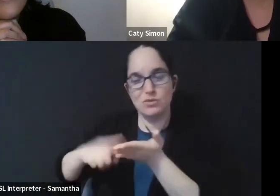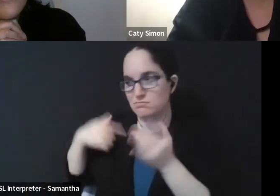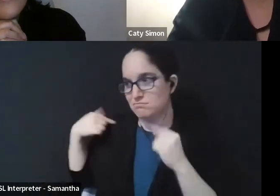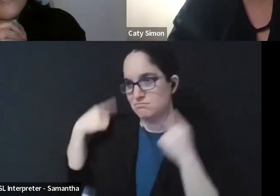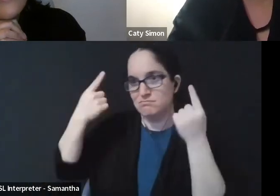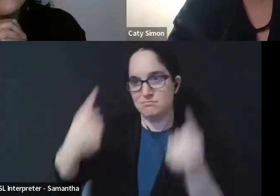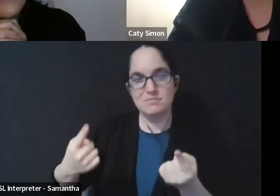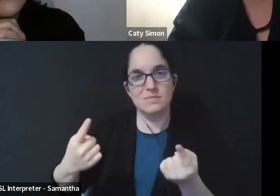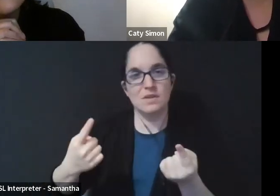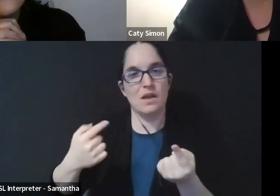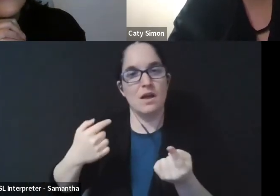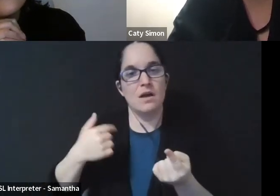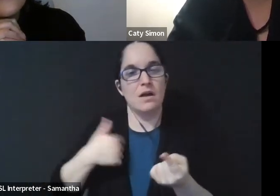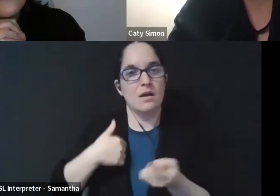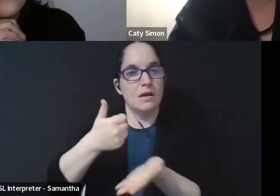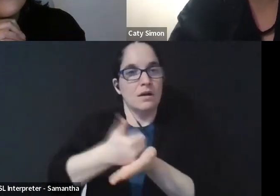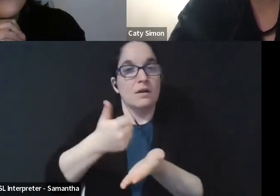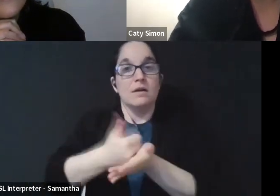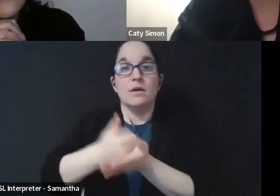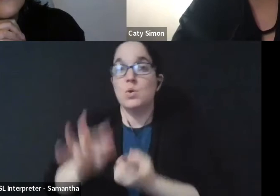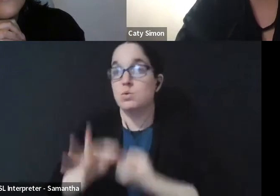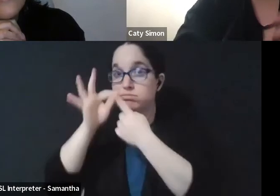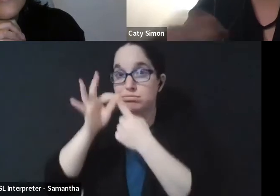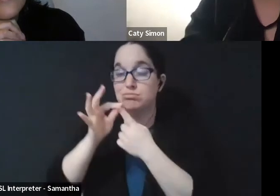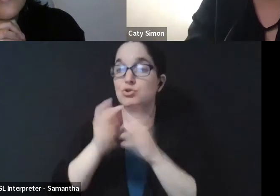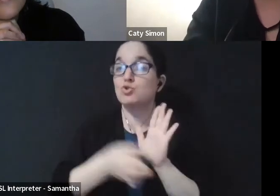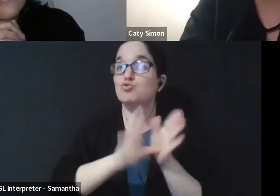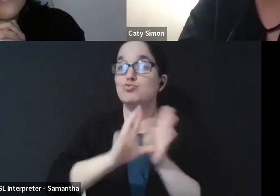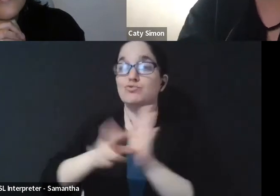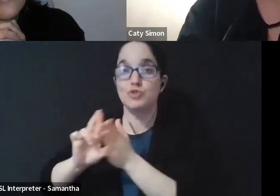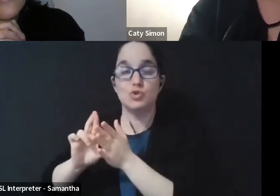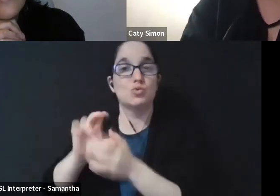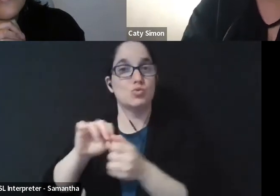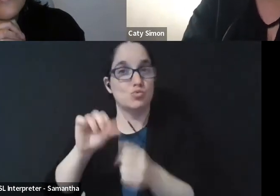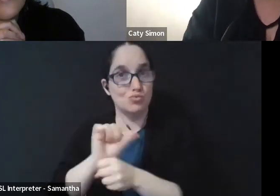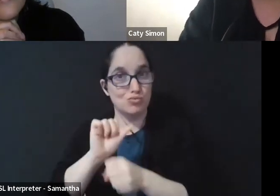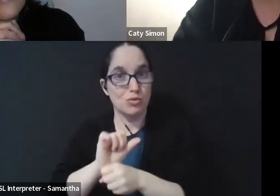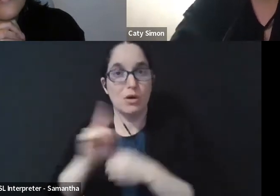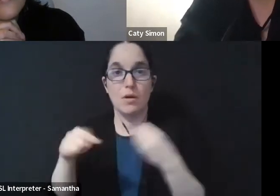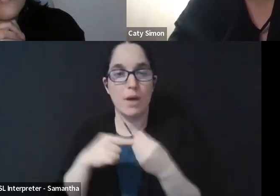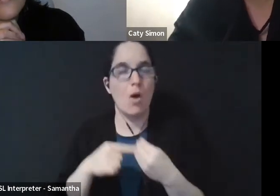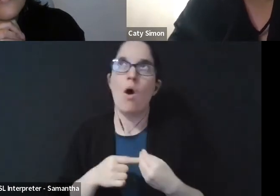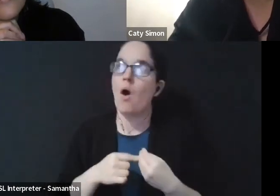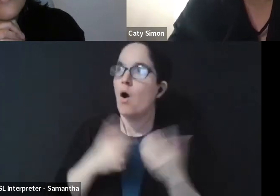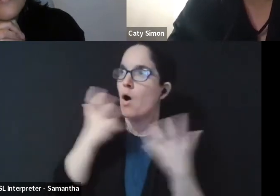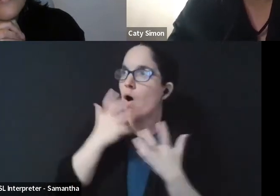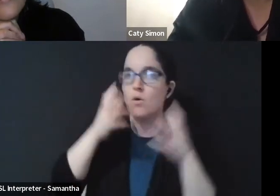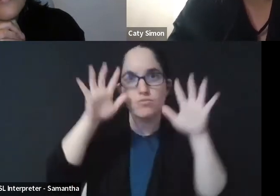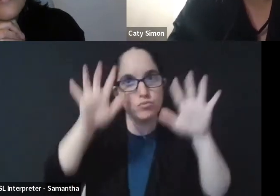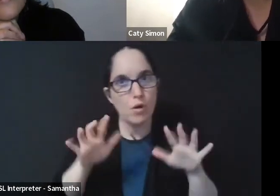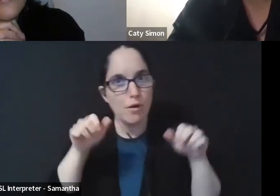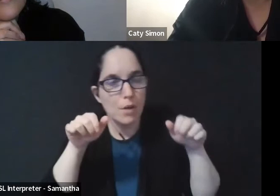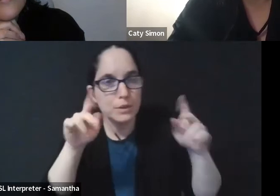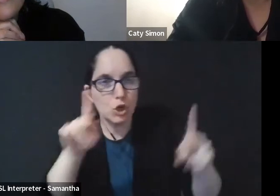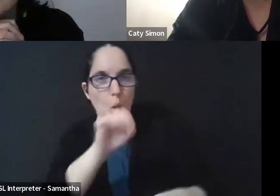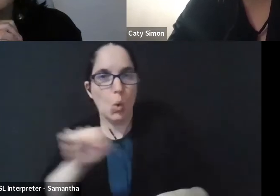a NIDA contracted systematic review, I've encountered an entire genre of papers about what a wonderful opportunity the overdose crisis is for